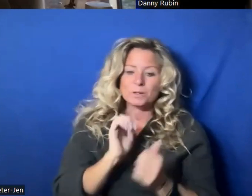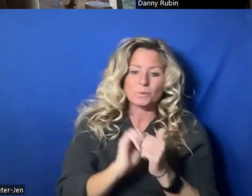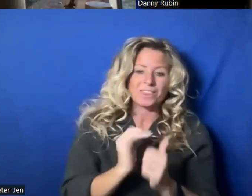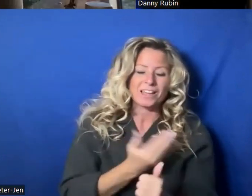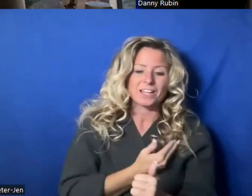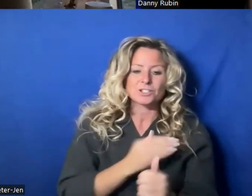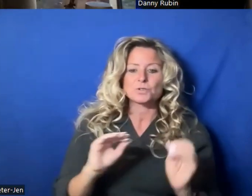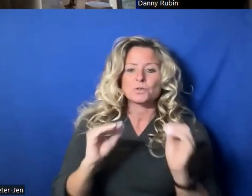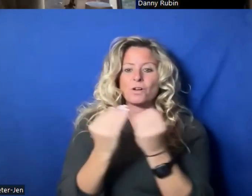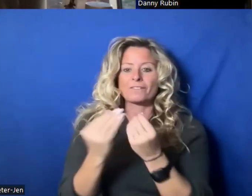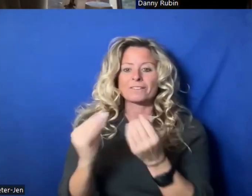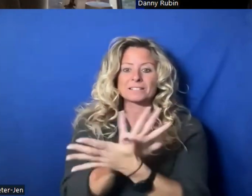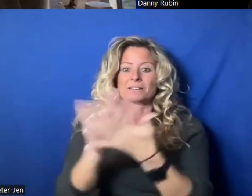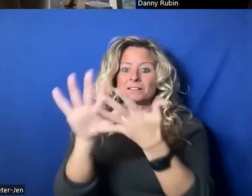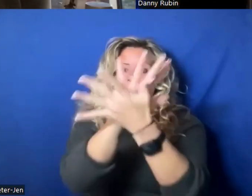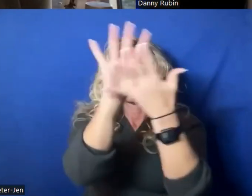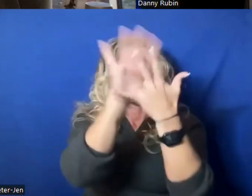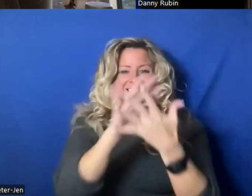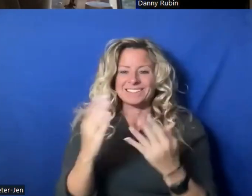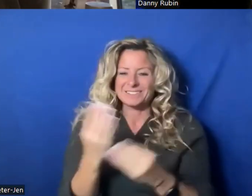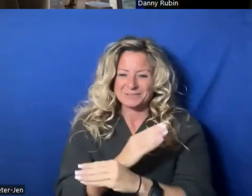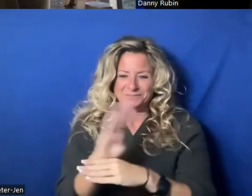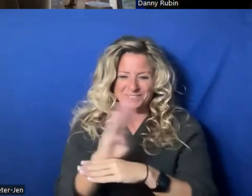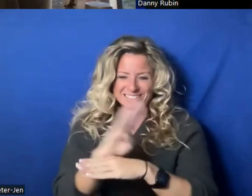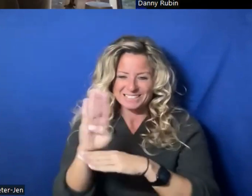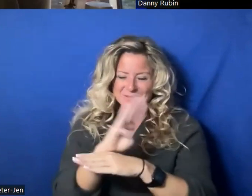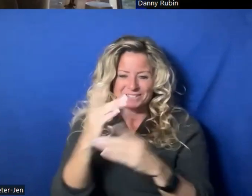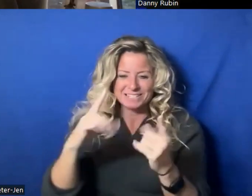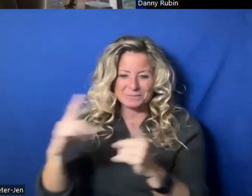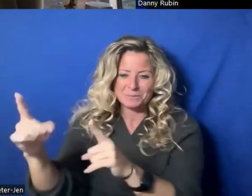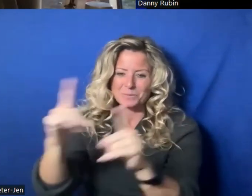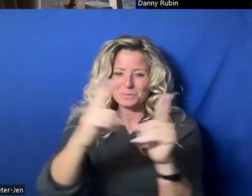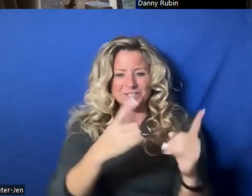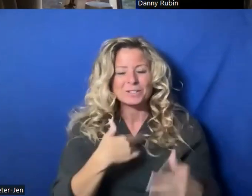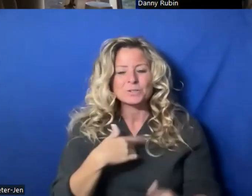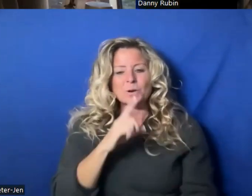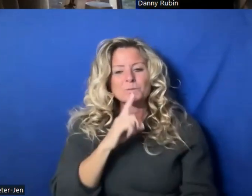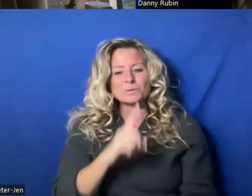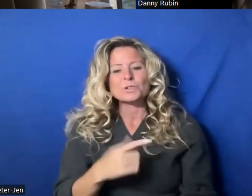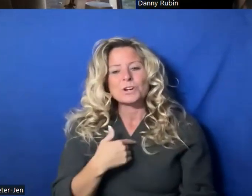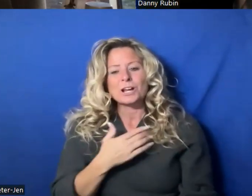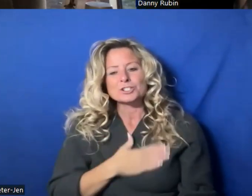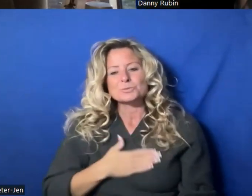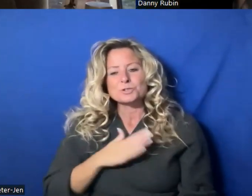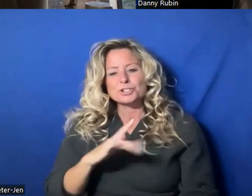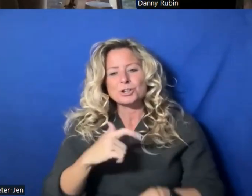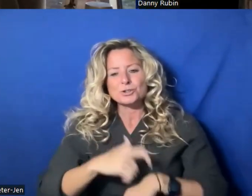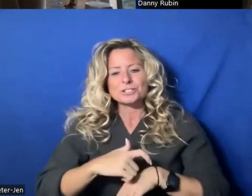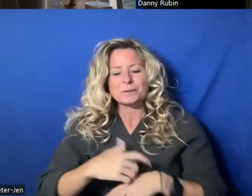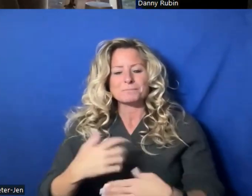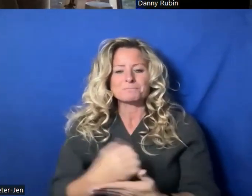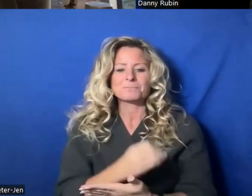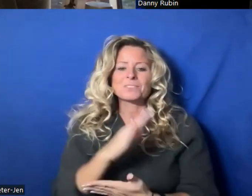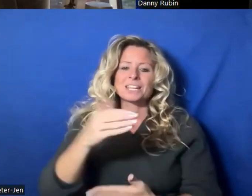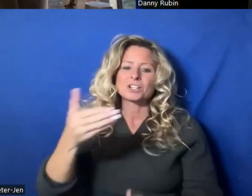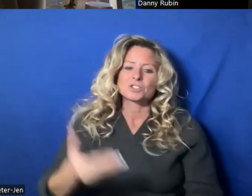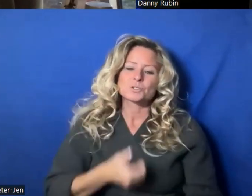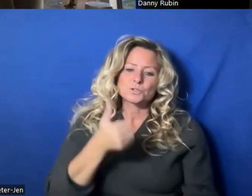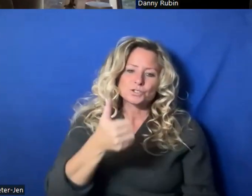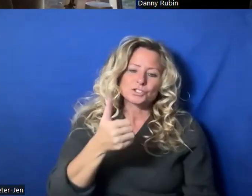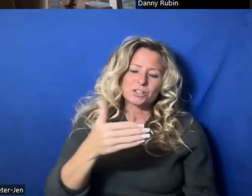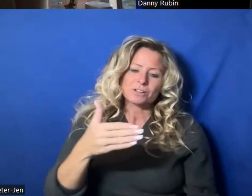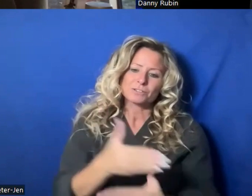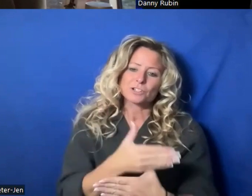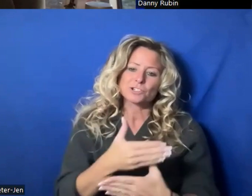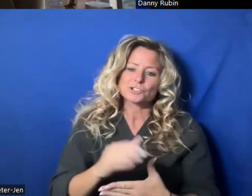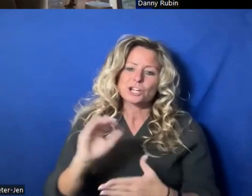probably always in motion, always something to do, and I really appreciate this. So introduce yourself, share your title and